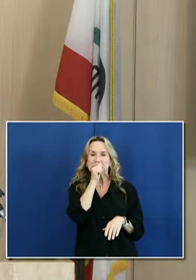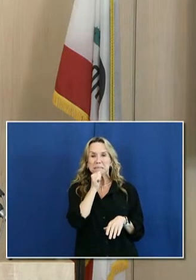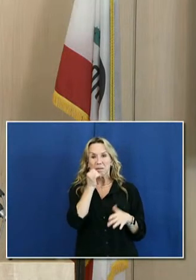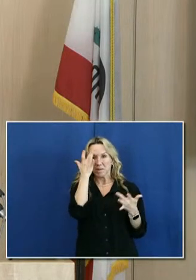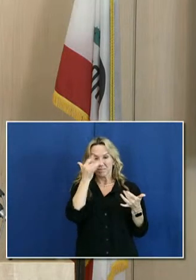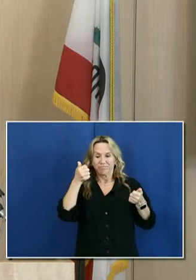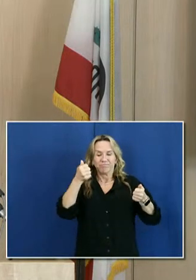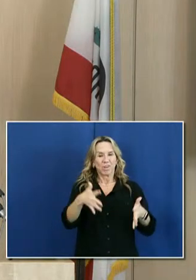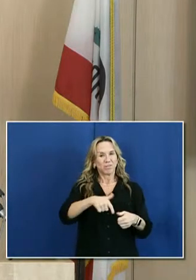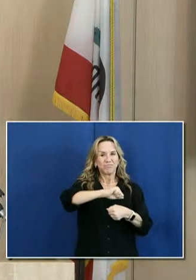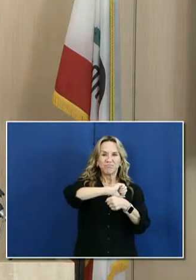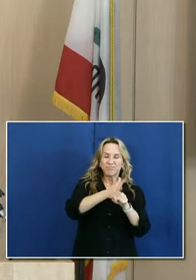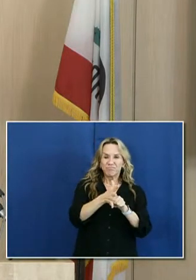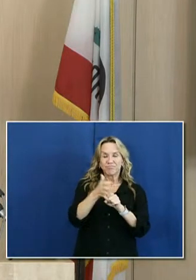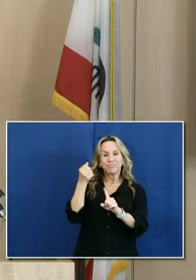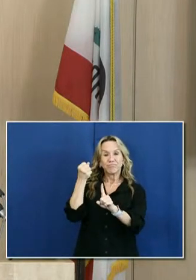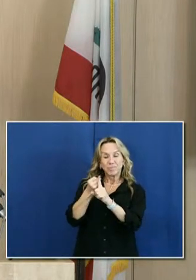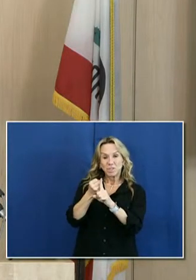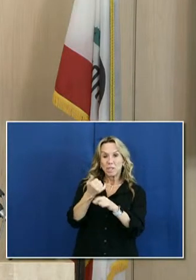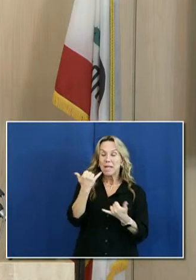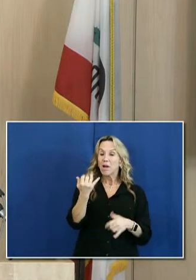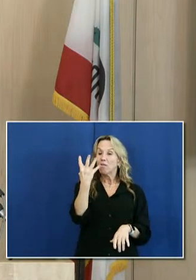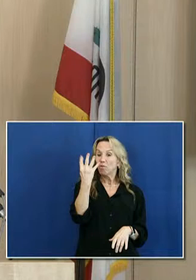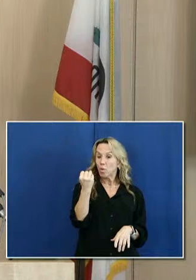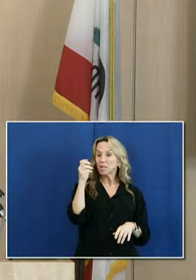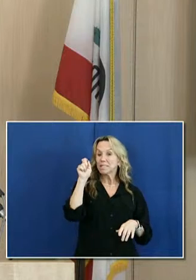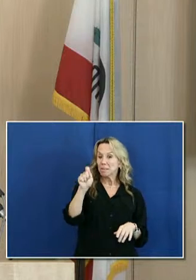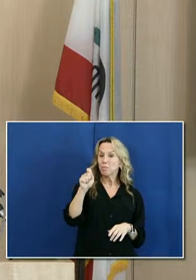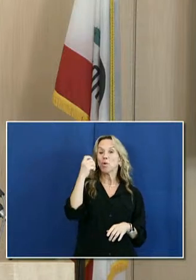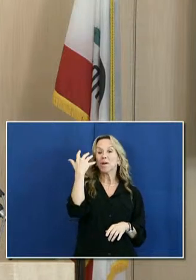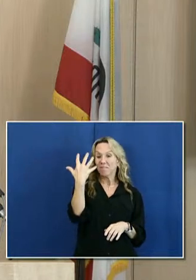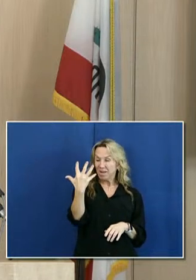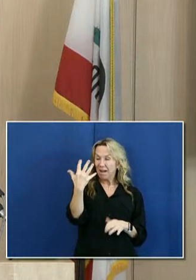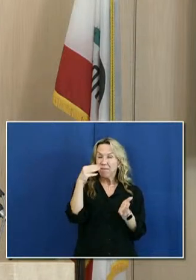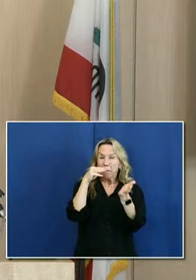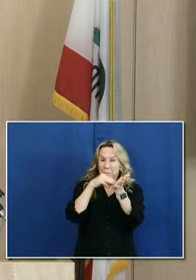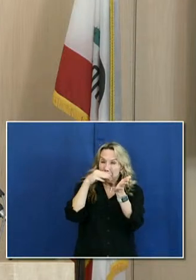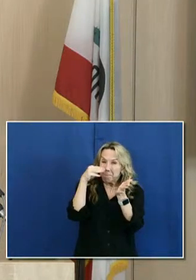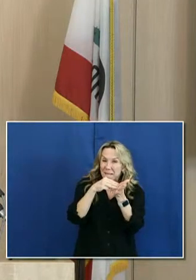over $14.5 million in grants to more than